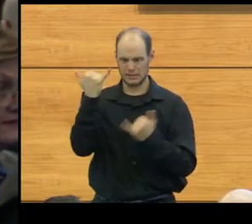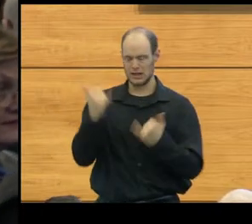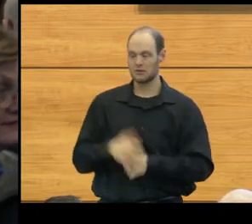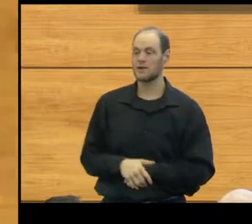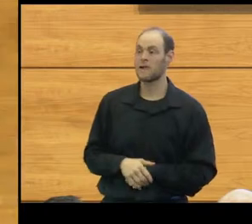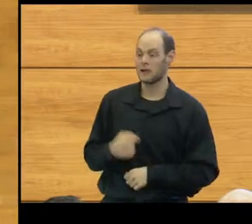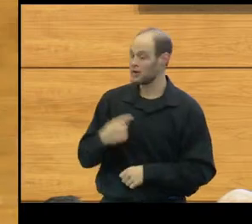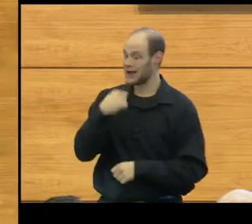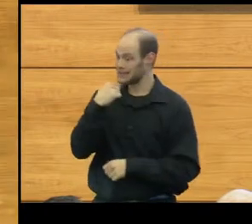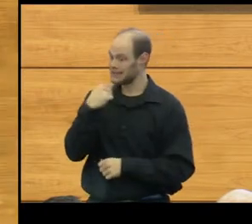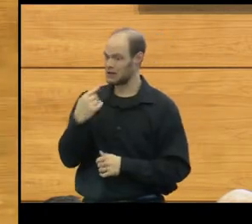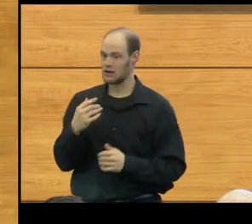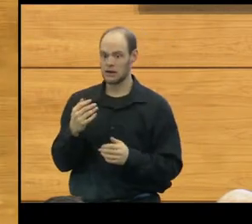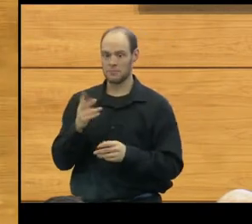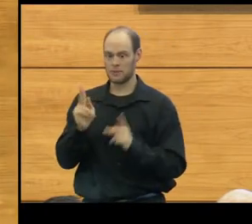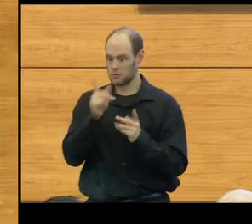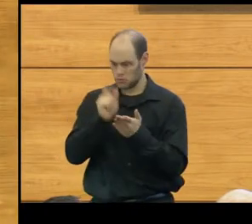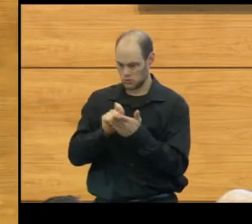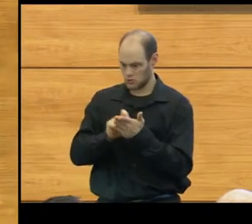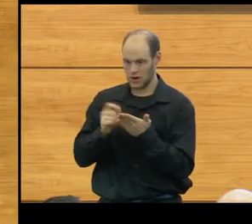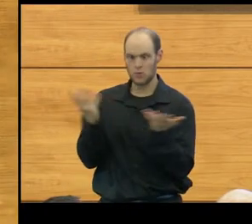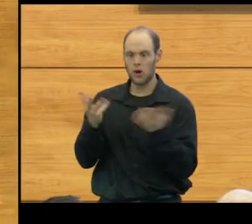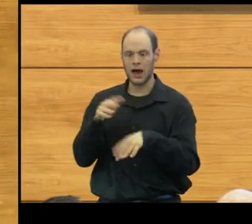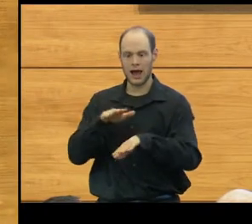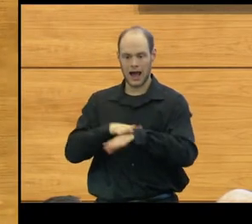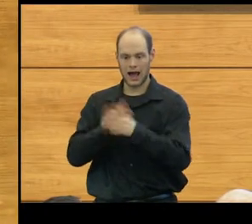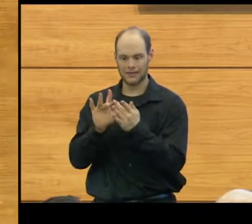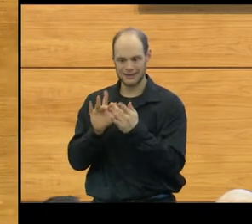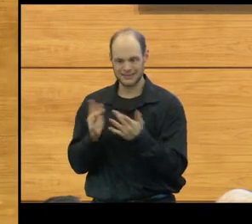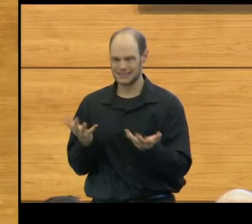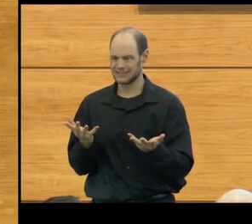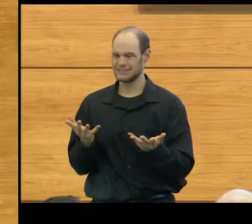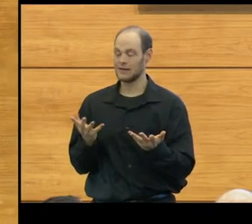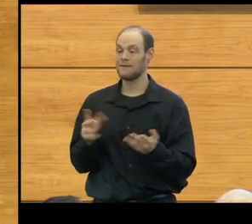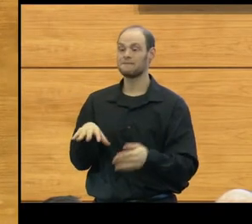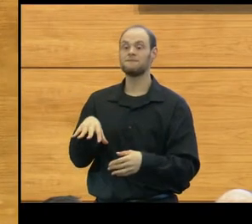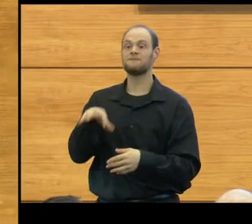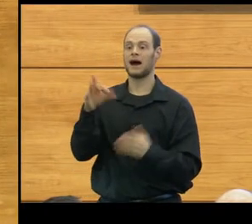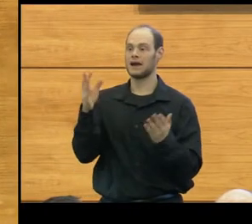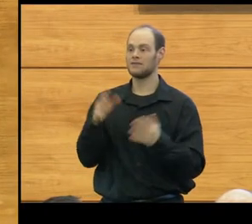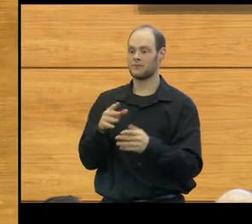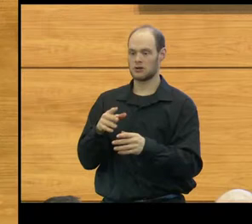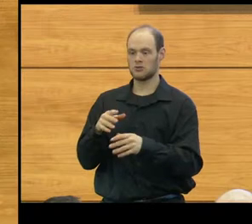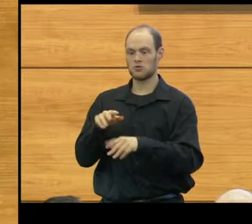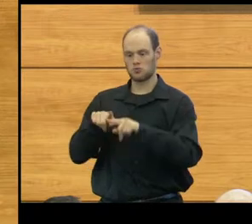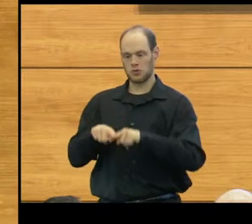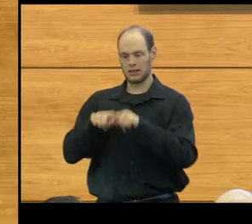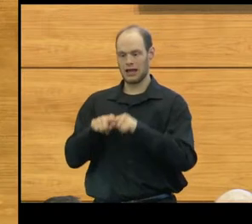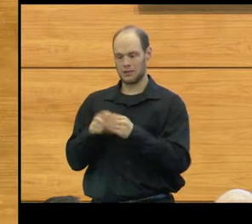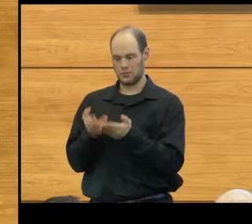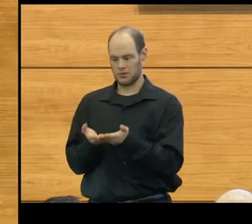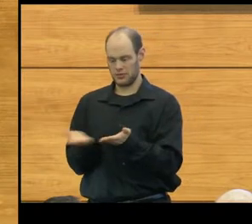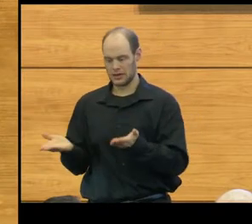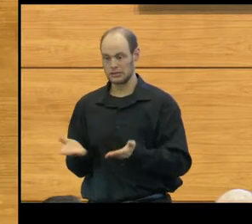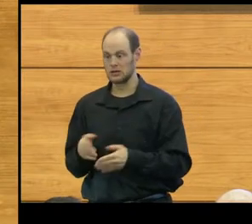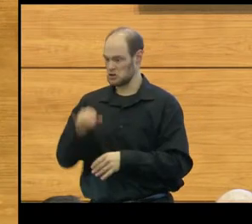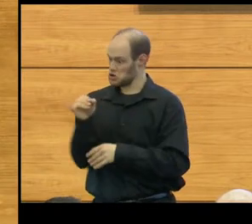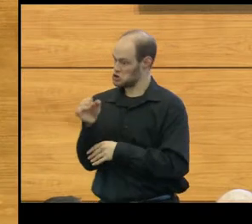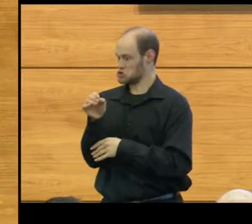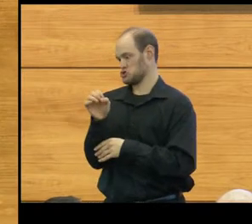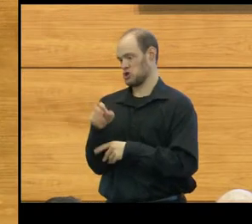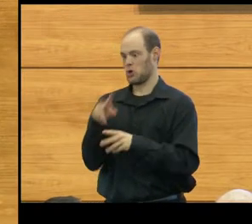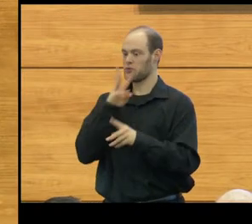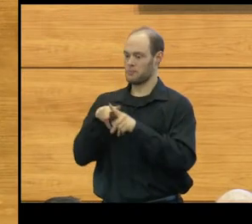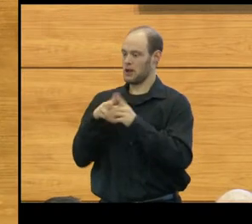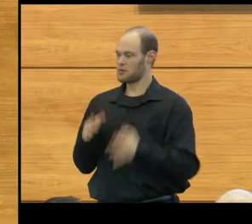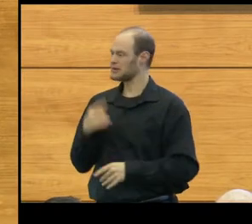of all, I always tell them you never know who's writing what on the internet, and that you want to look for reliable sources, because Joe the plumber could be telling you that this is